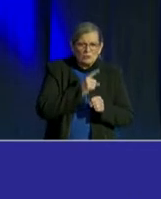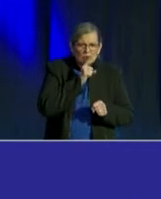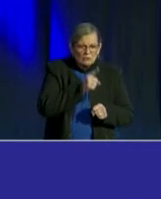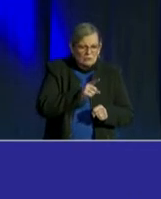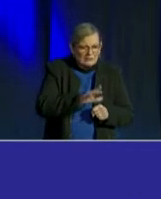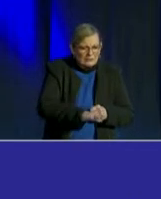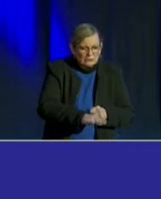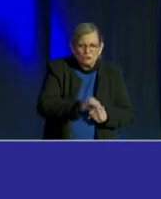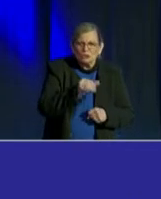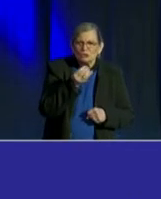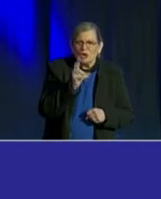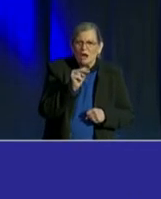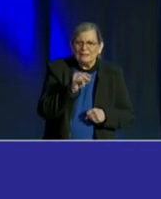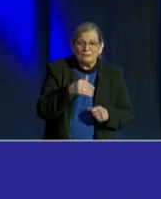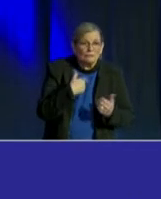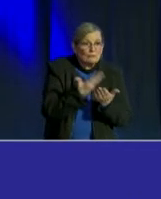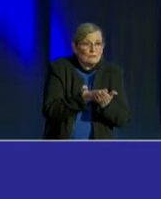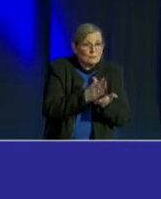need some of education's money.